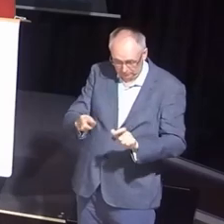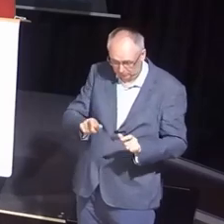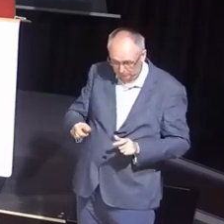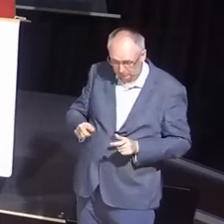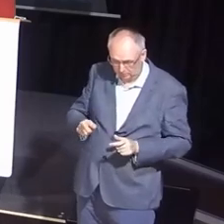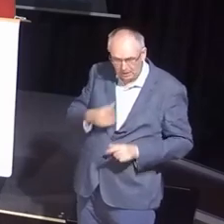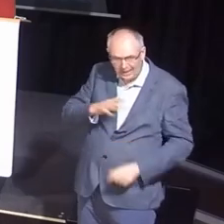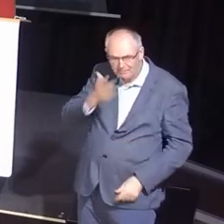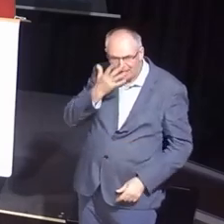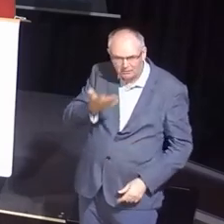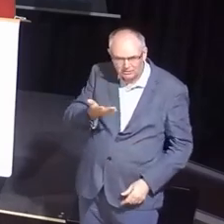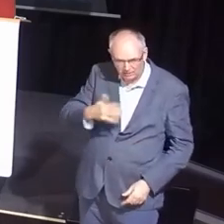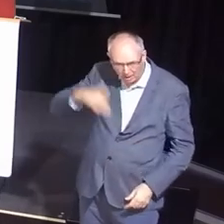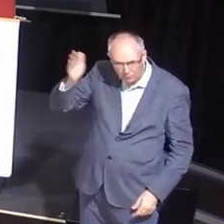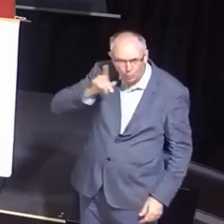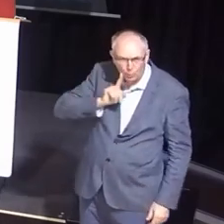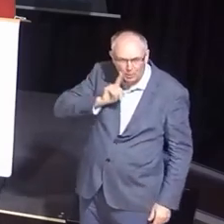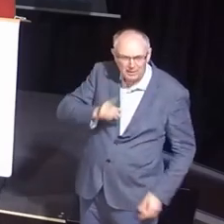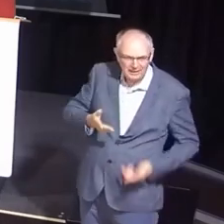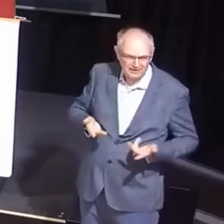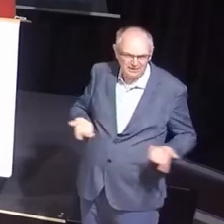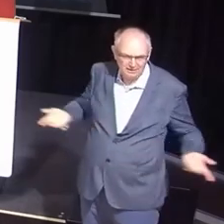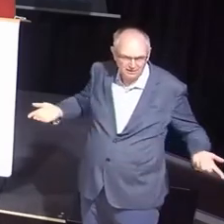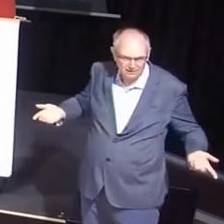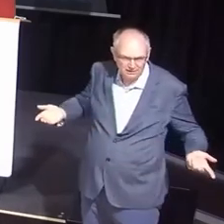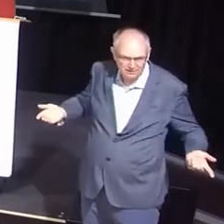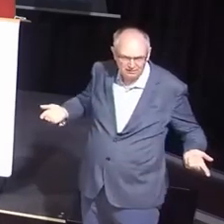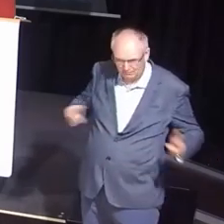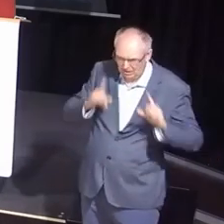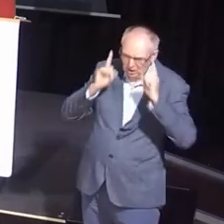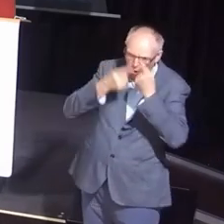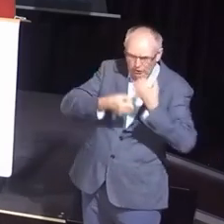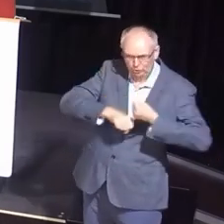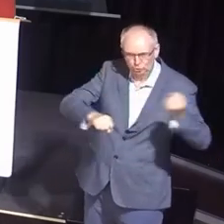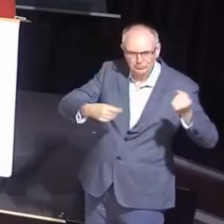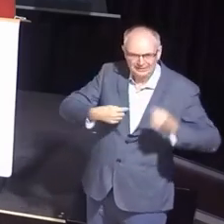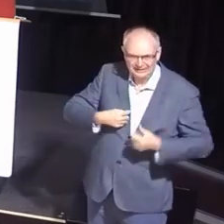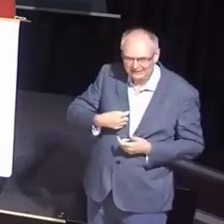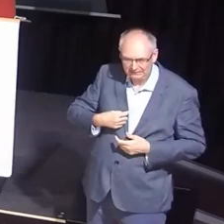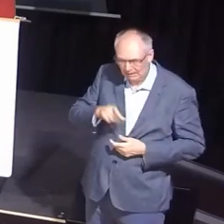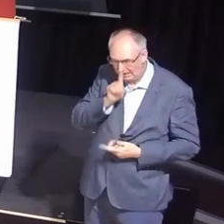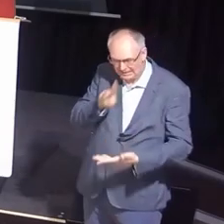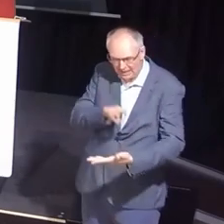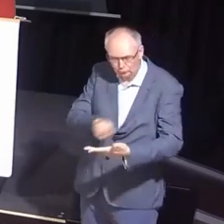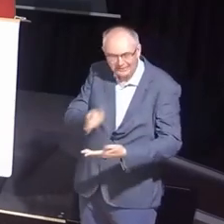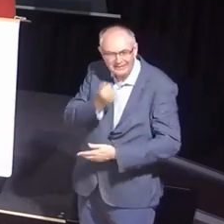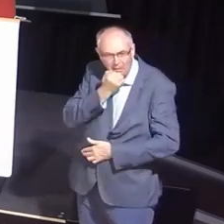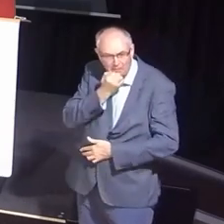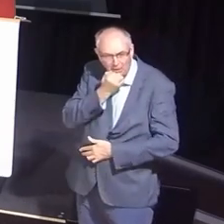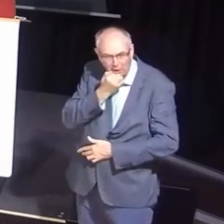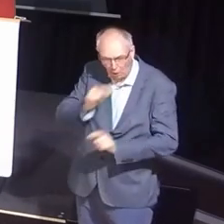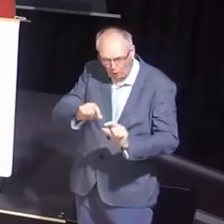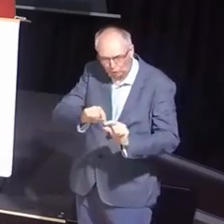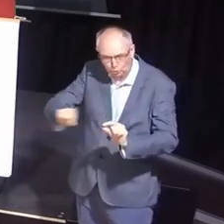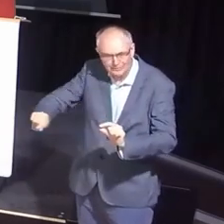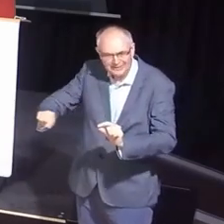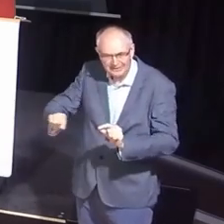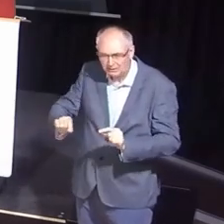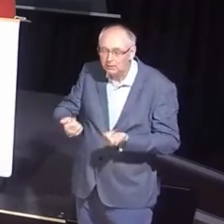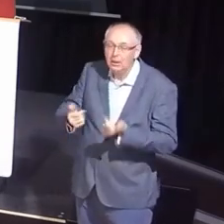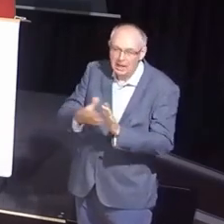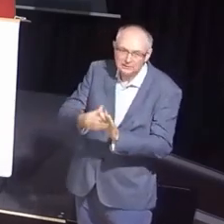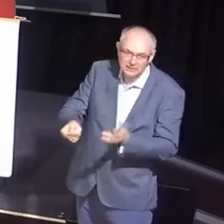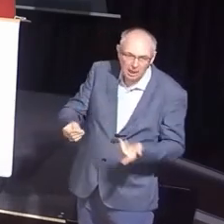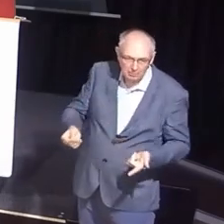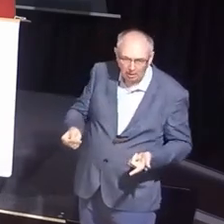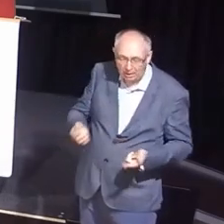I'm a grown-ass woman, and like, you know, like, I have a college degree, damn it. You know, and not being able to read numbers on stream, because that's a perfect example of when the cognitive